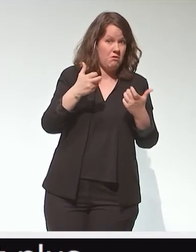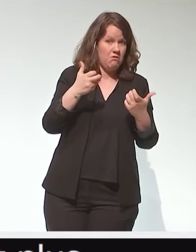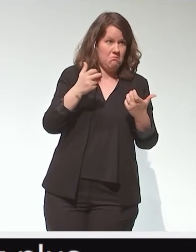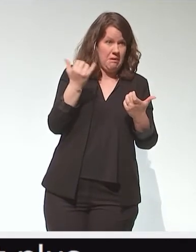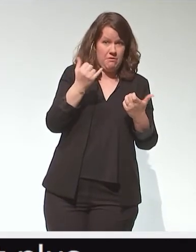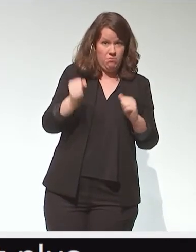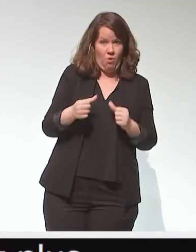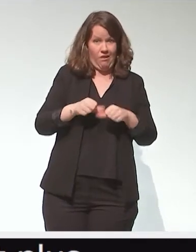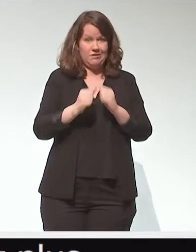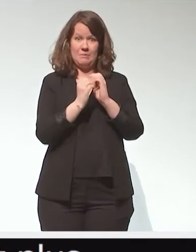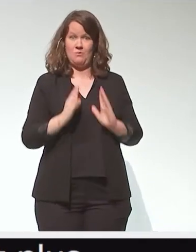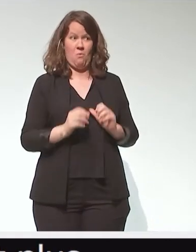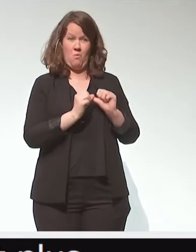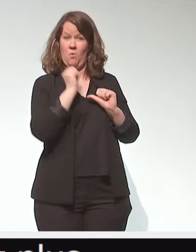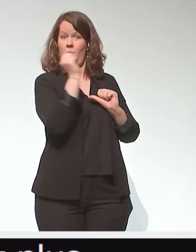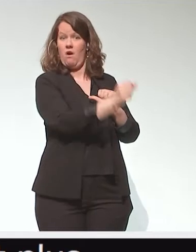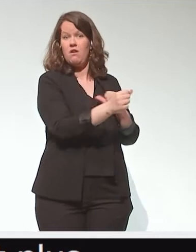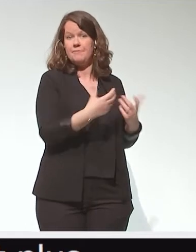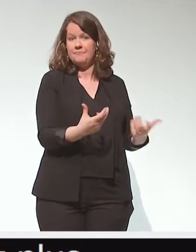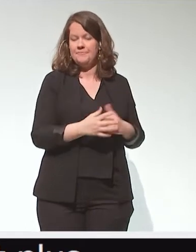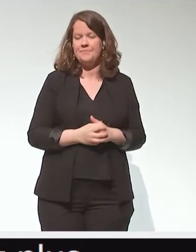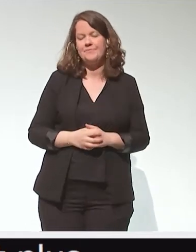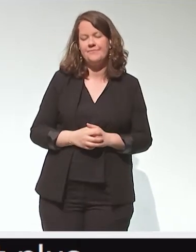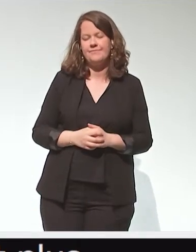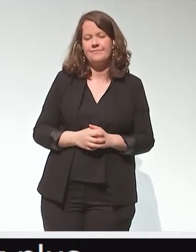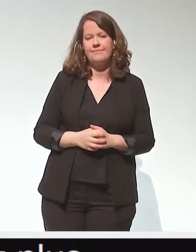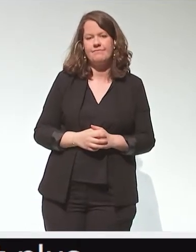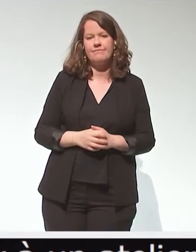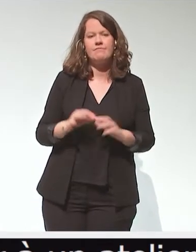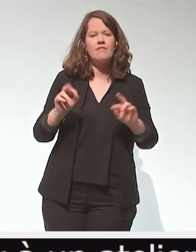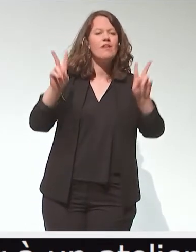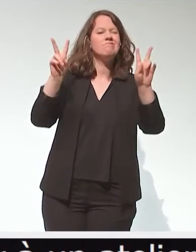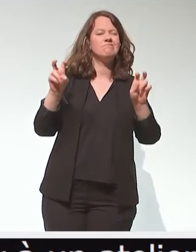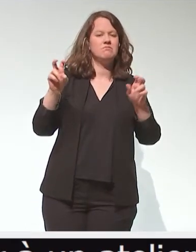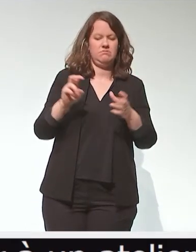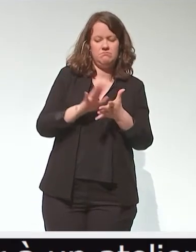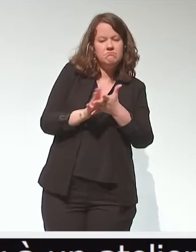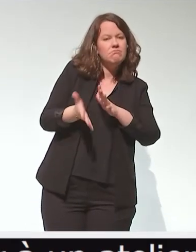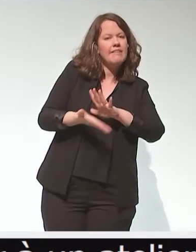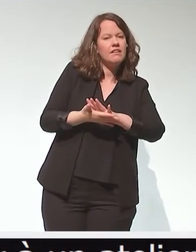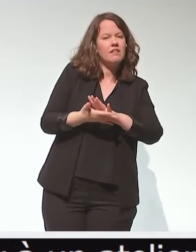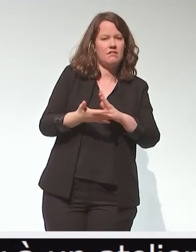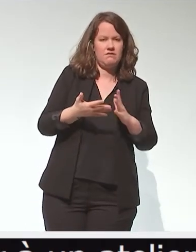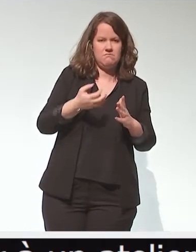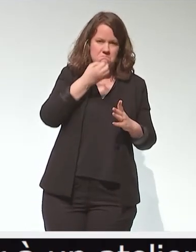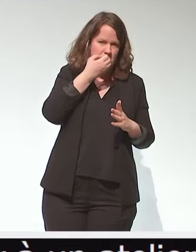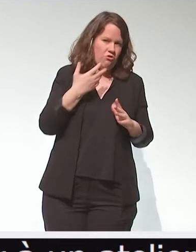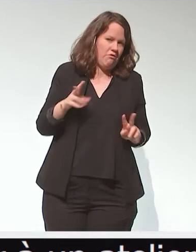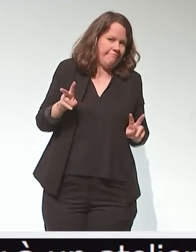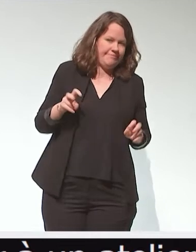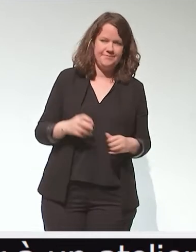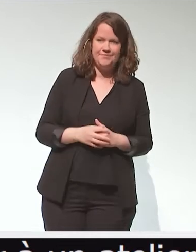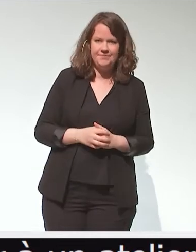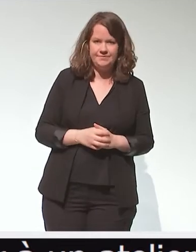home and meet virtually. Now, in terms of best practice, there is something that I would like